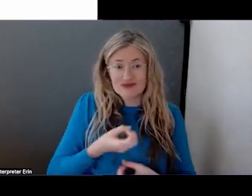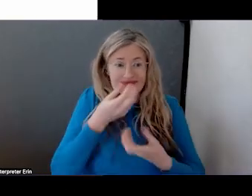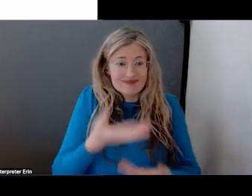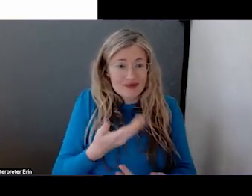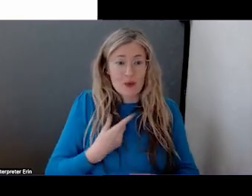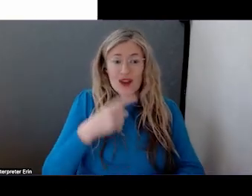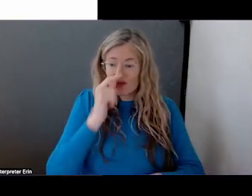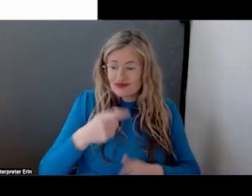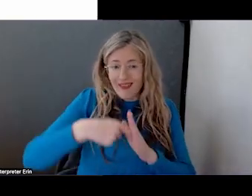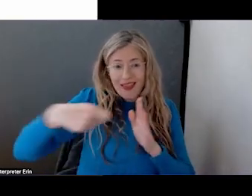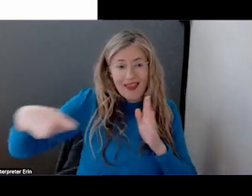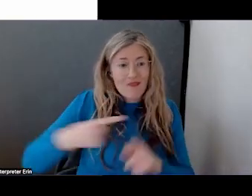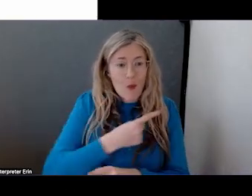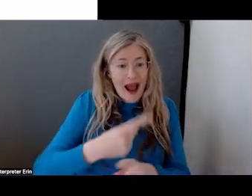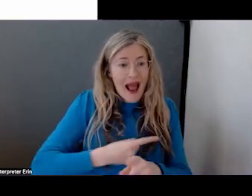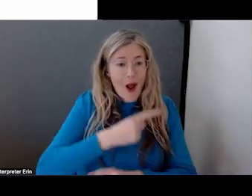that's a brief bit of it.